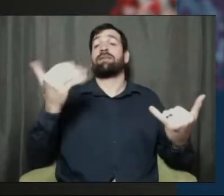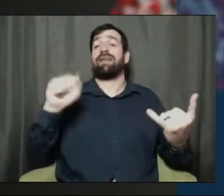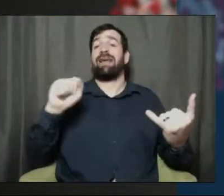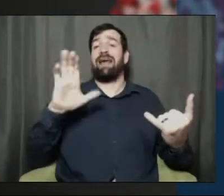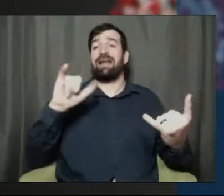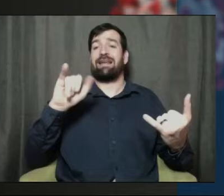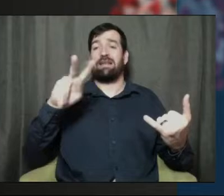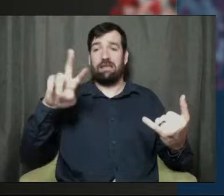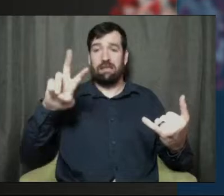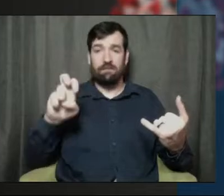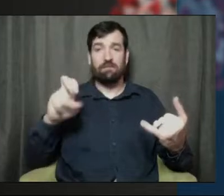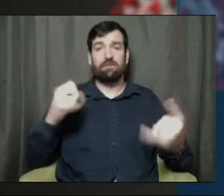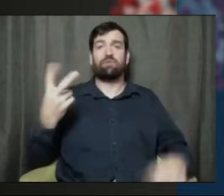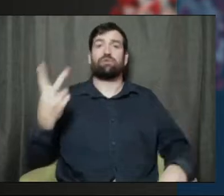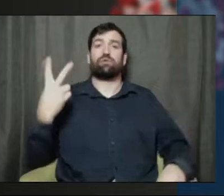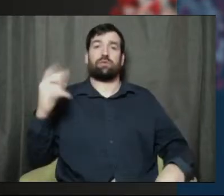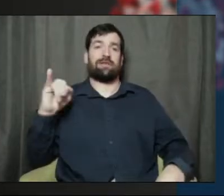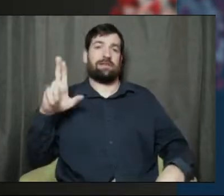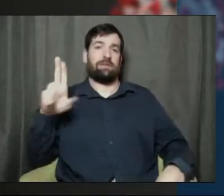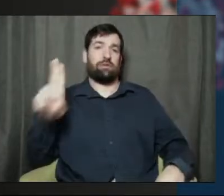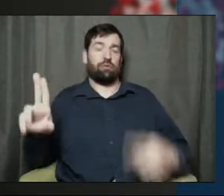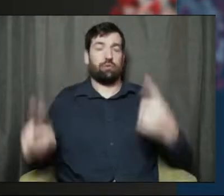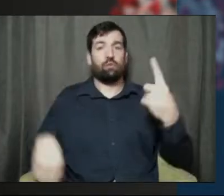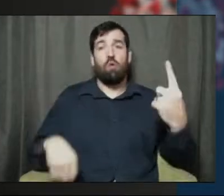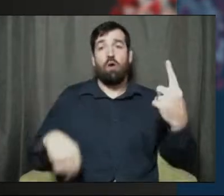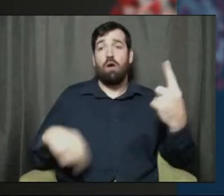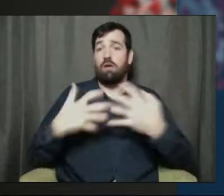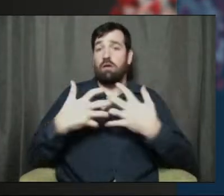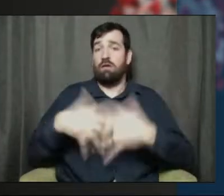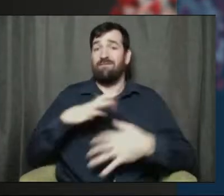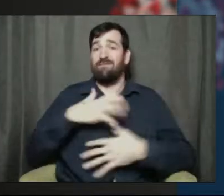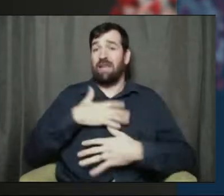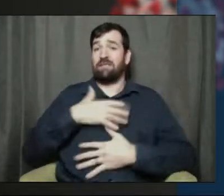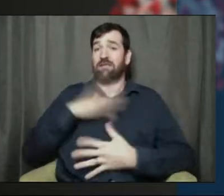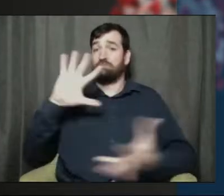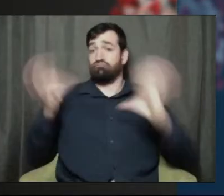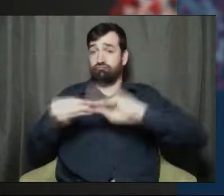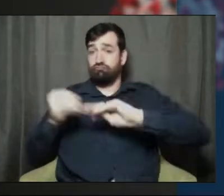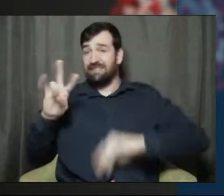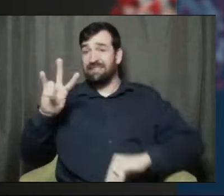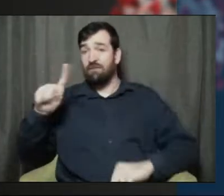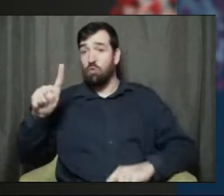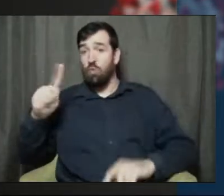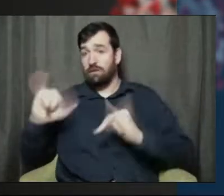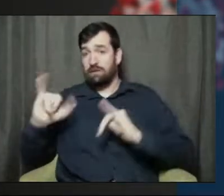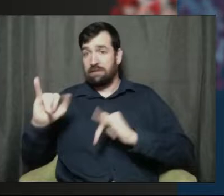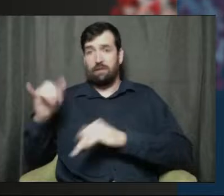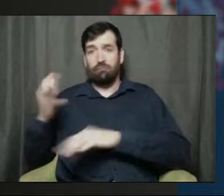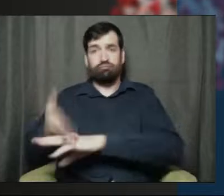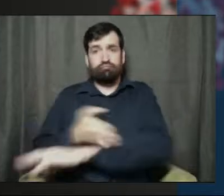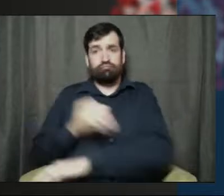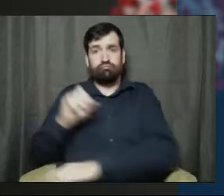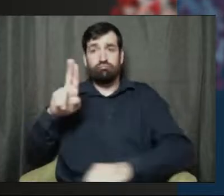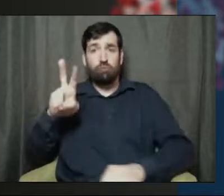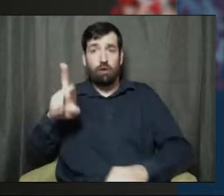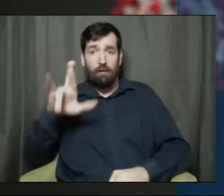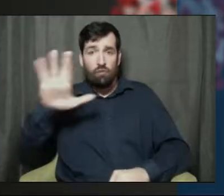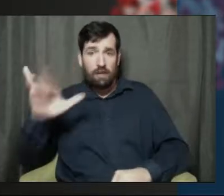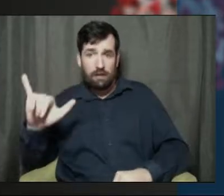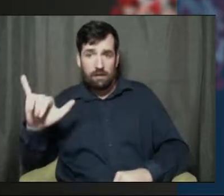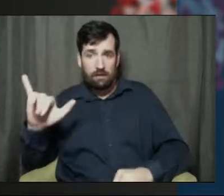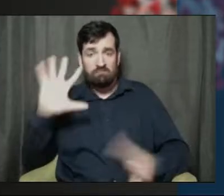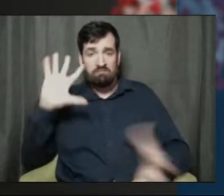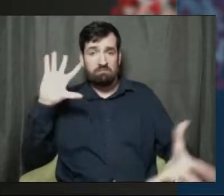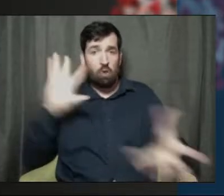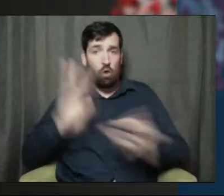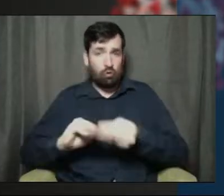the ICU, 1 on the ventilator. 71 in that recovery period, so a total of 86. But